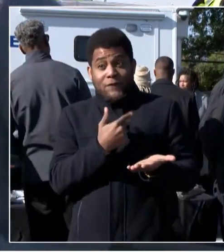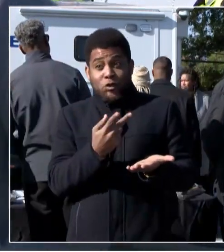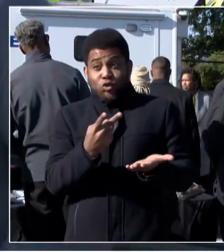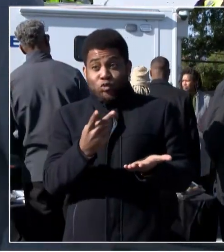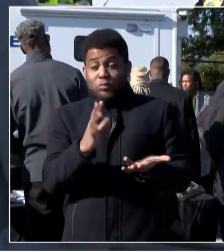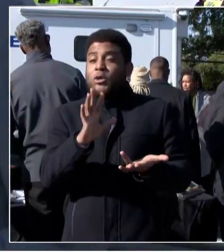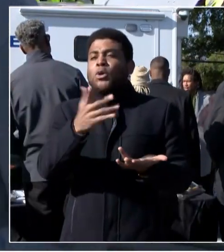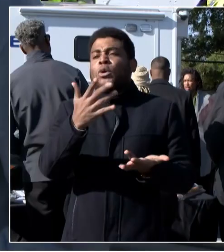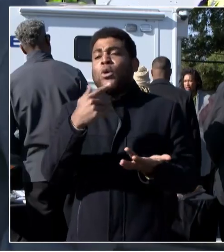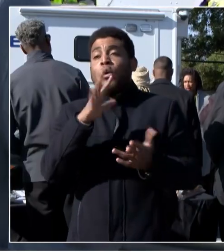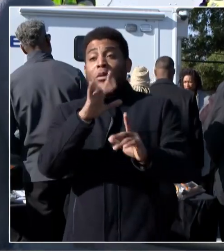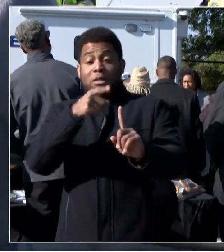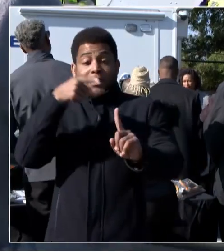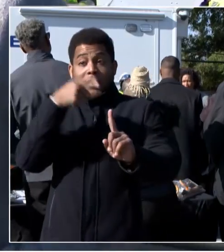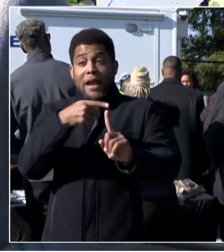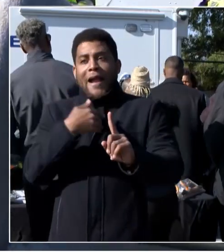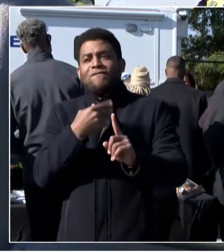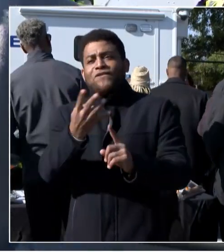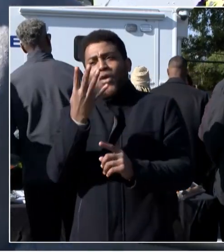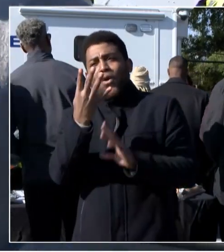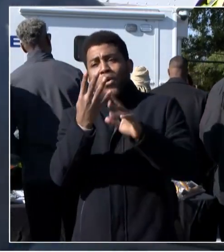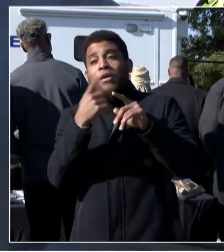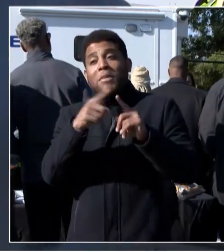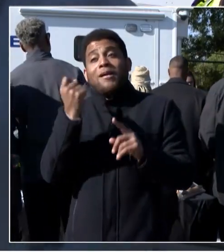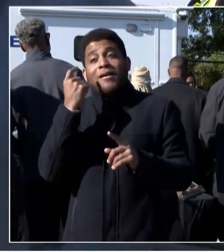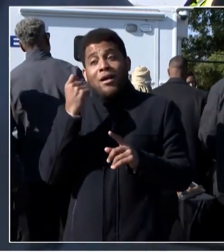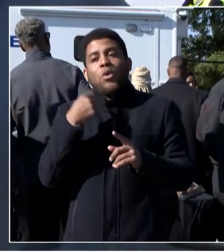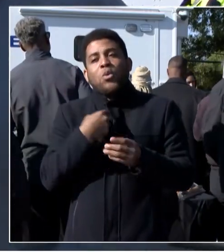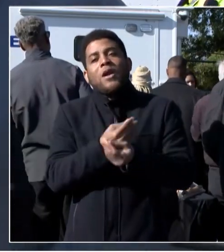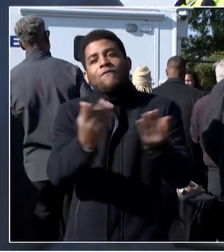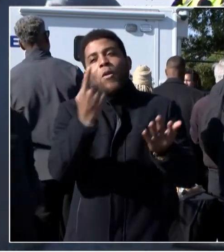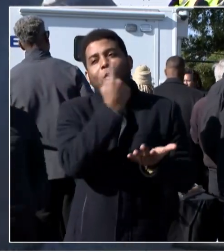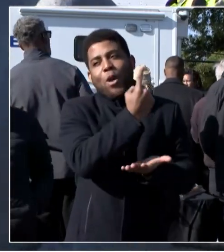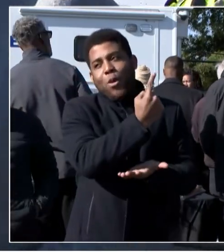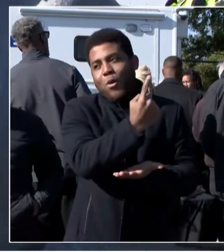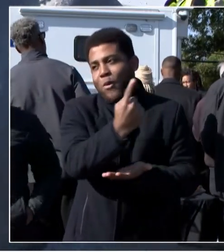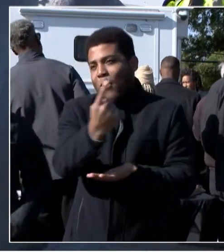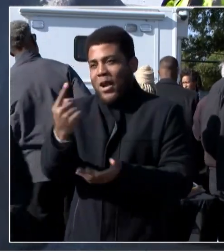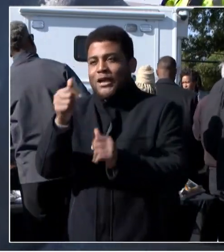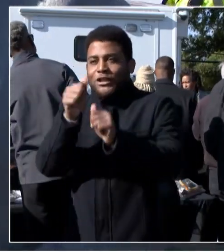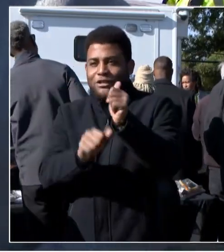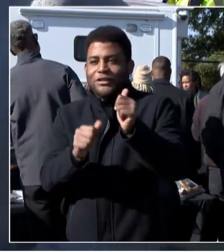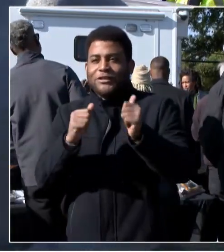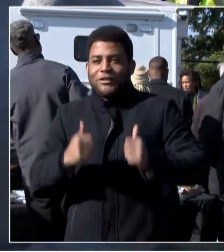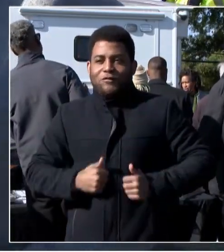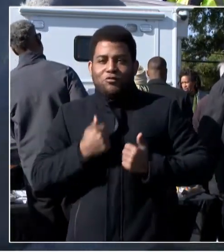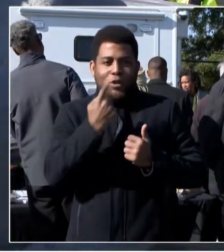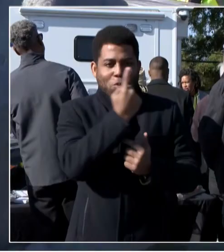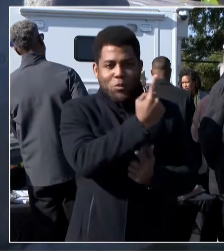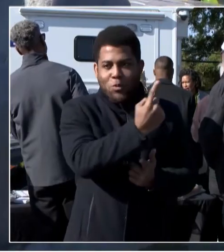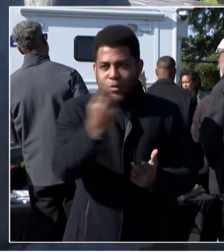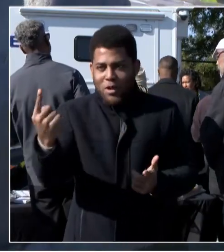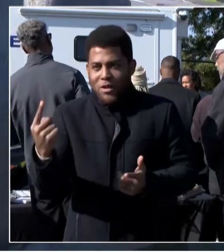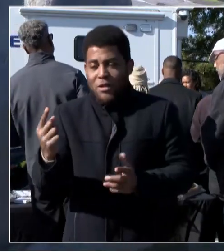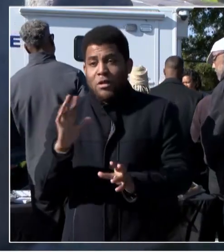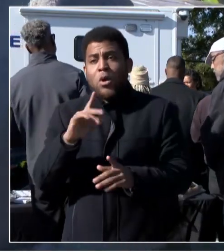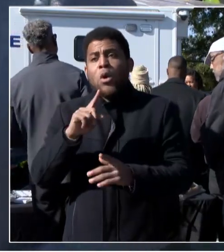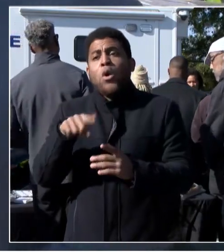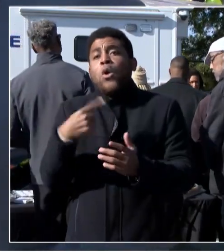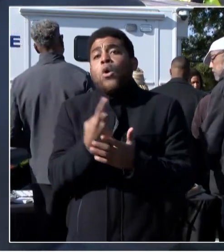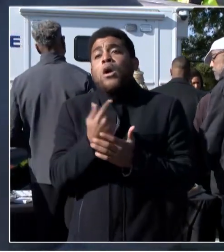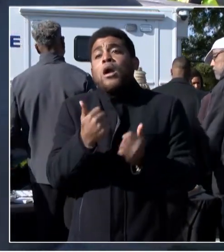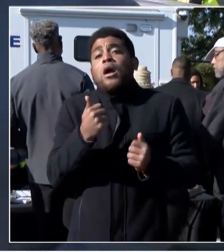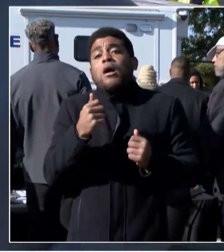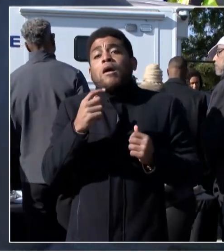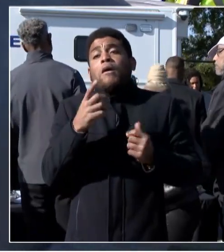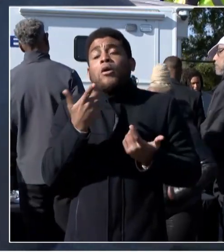residents will be issued one to pair with their Okay, phone okay. and be able to have in the vehicle. Okay. And they only have access to the information. Yeah, so Not only you us. have access. We don't